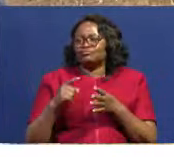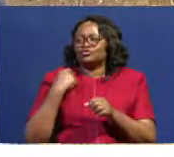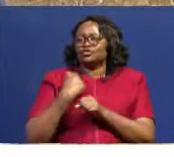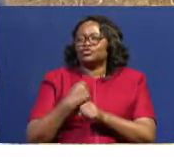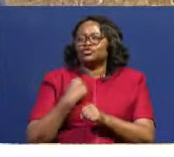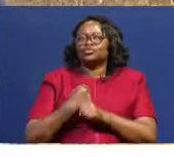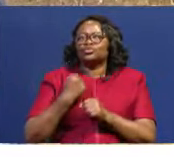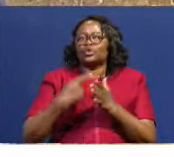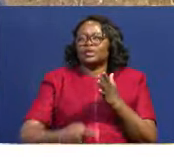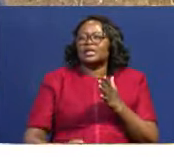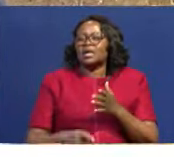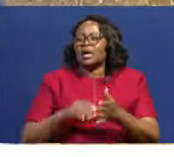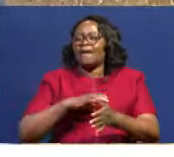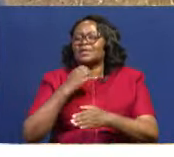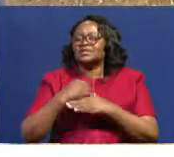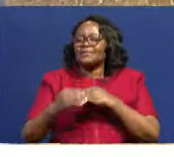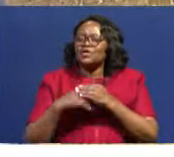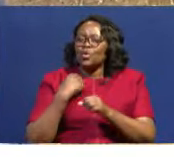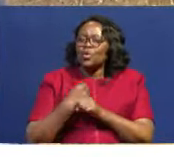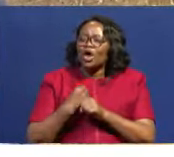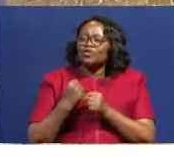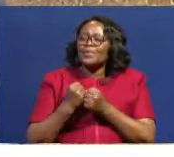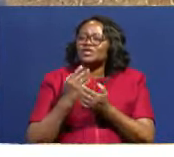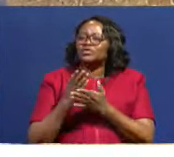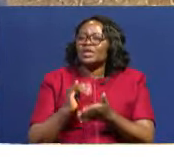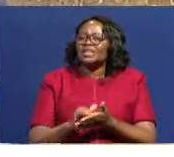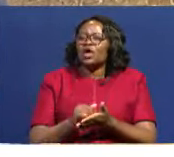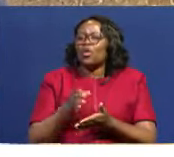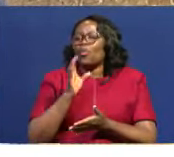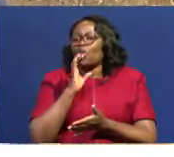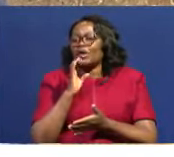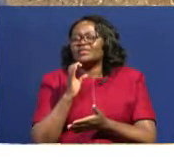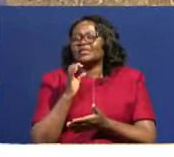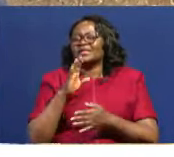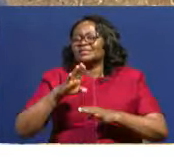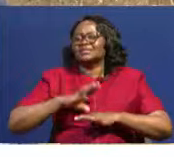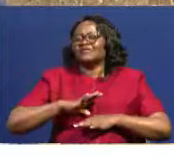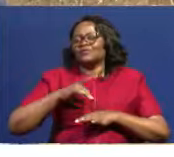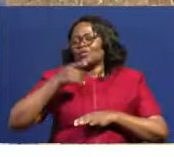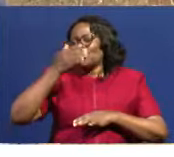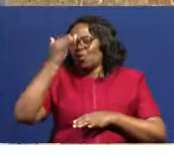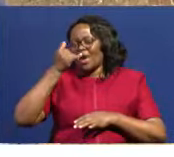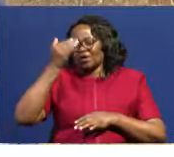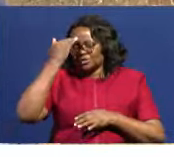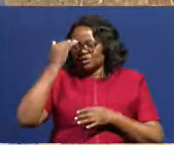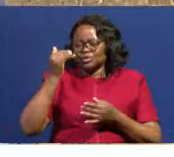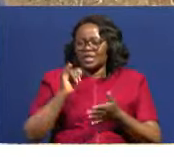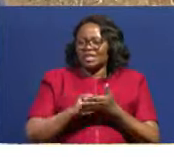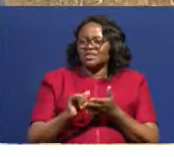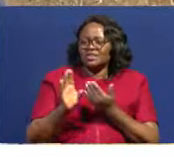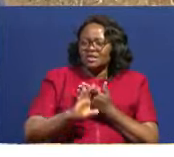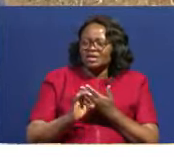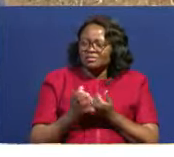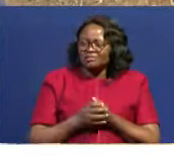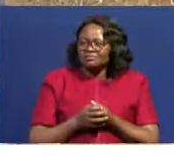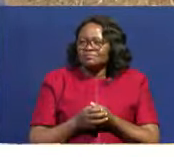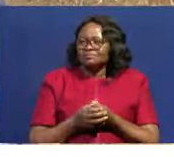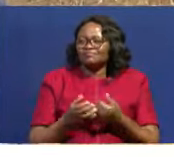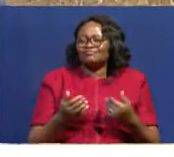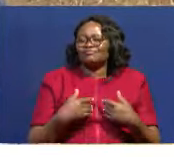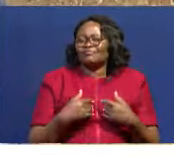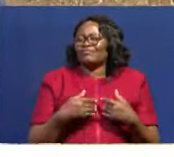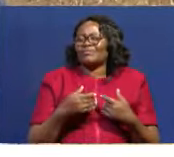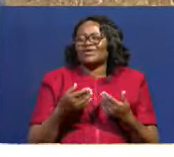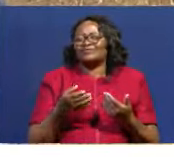We'll also be doing a capacity building effort to ensure water efficiency. Because as you know, the country, we are a water scarce